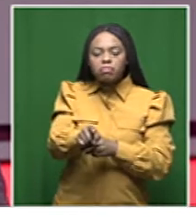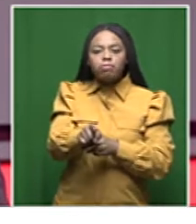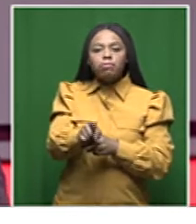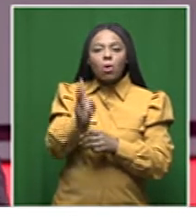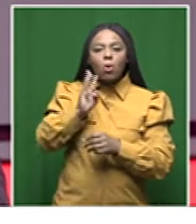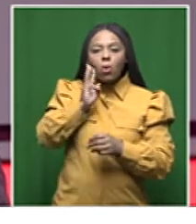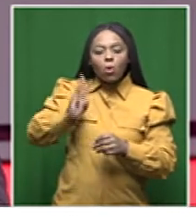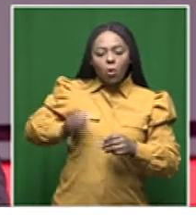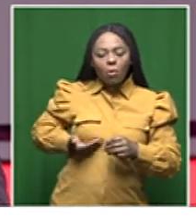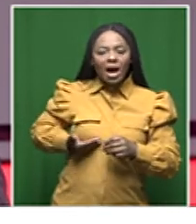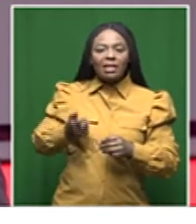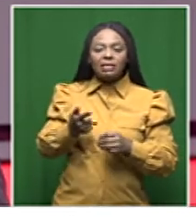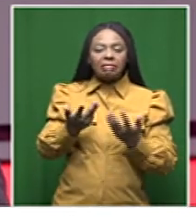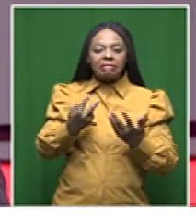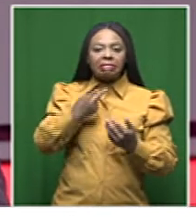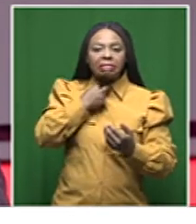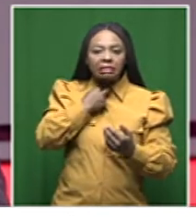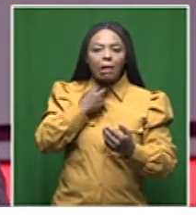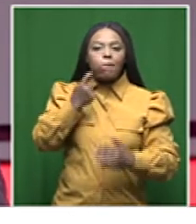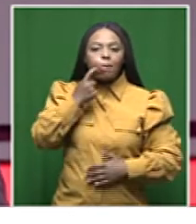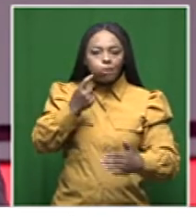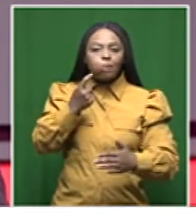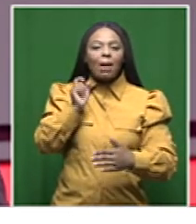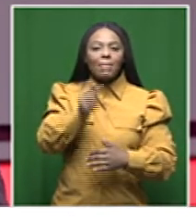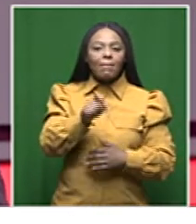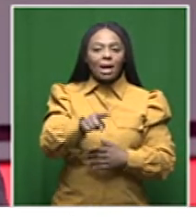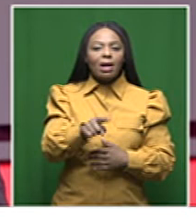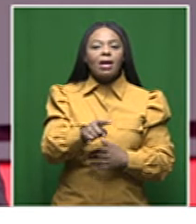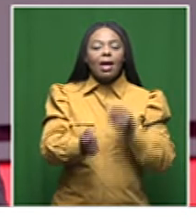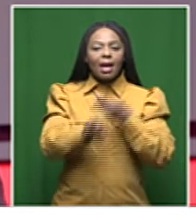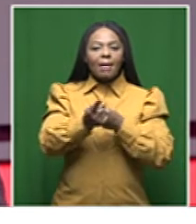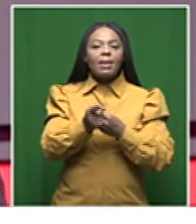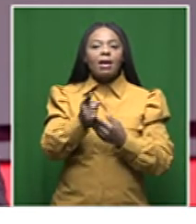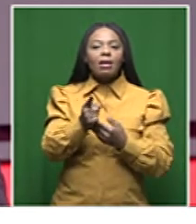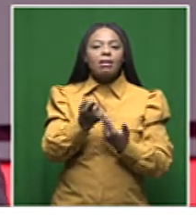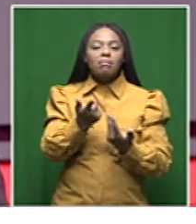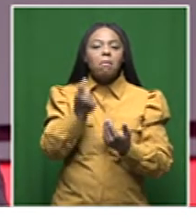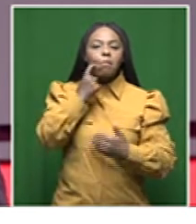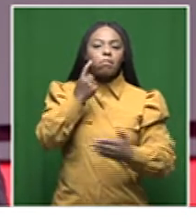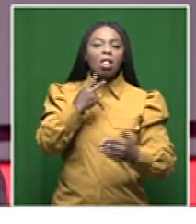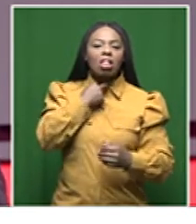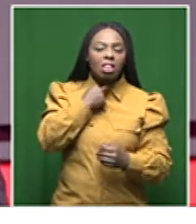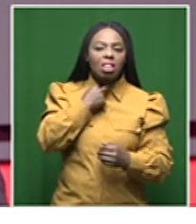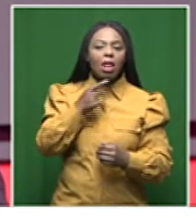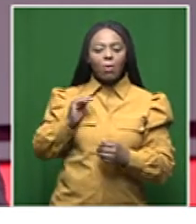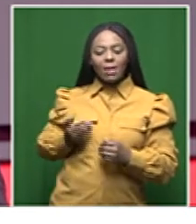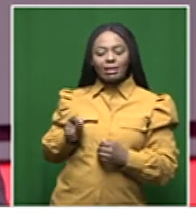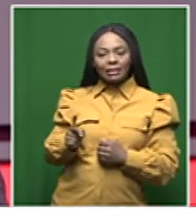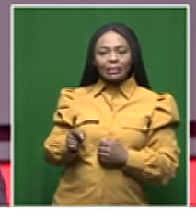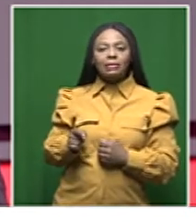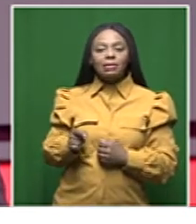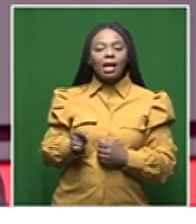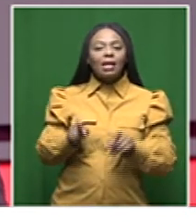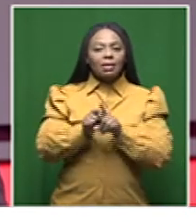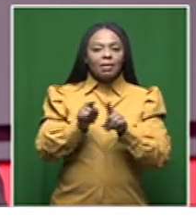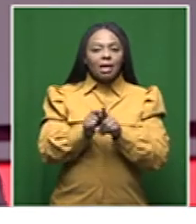pregnant. So that's how we found out our journey of infertility. Then later on, we also discovered